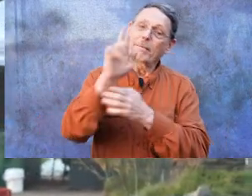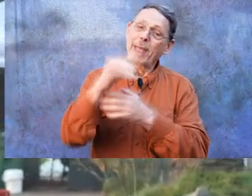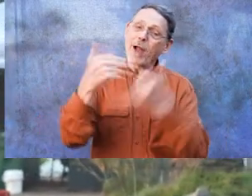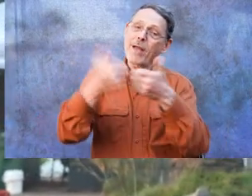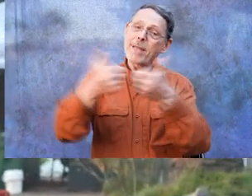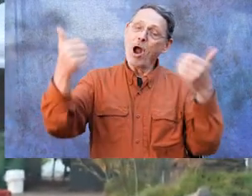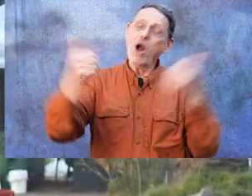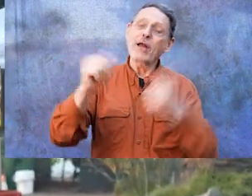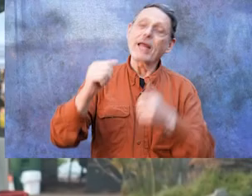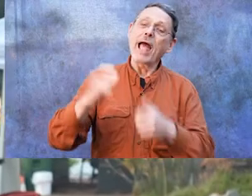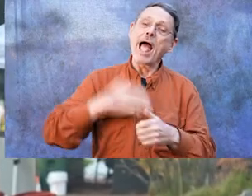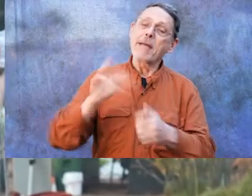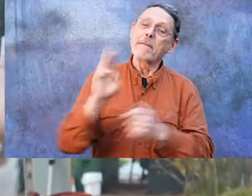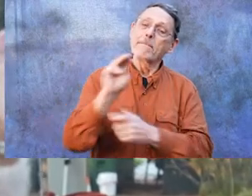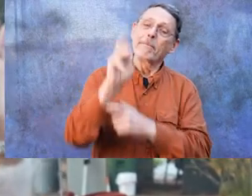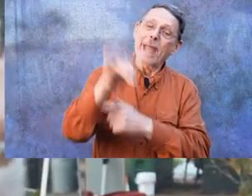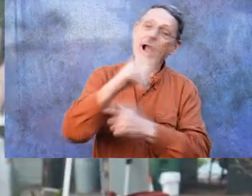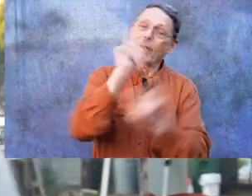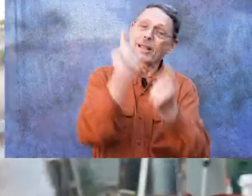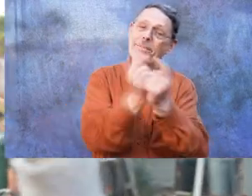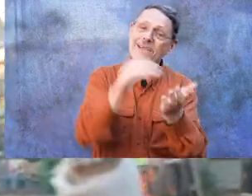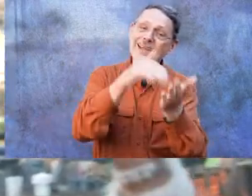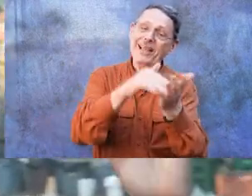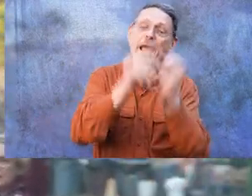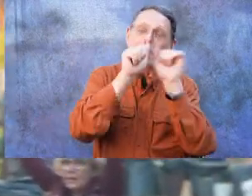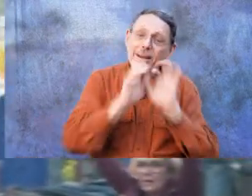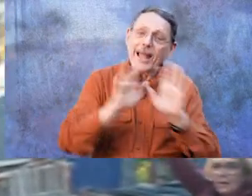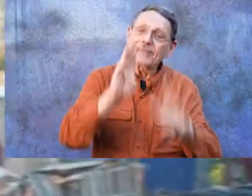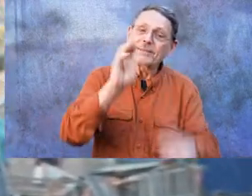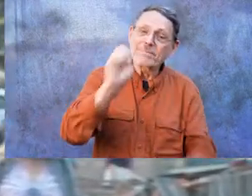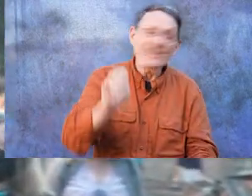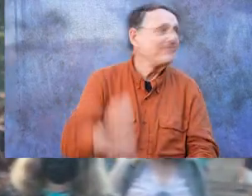meet again. Blessed be.